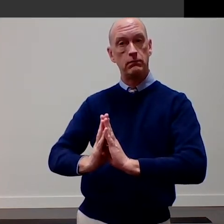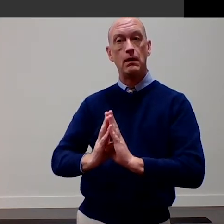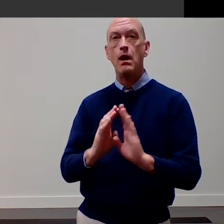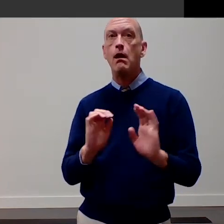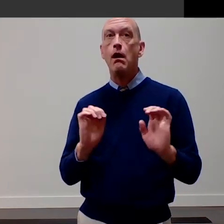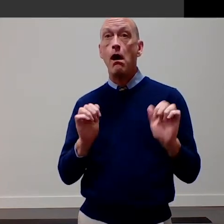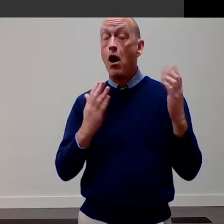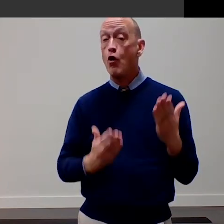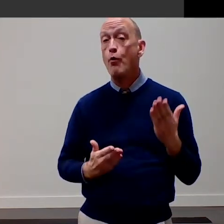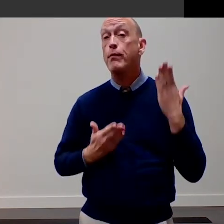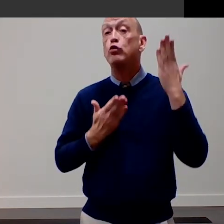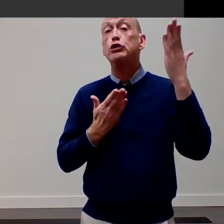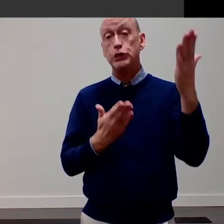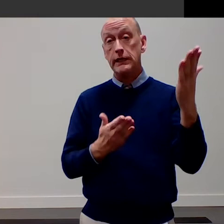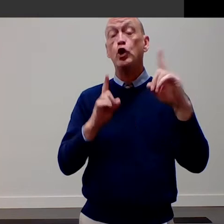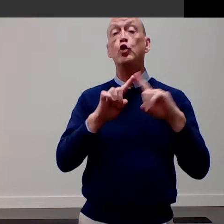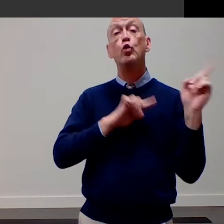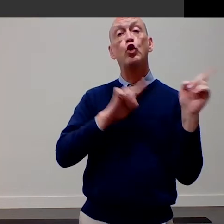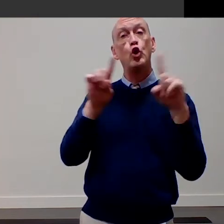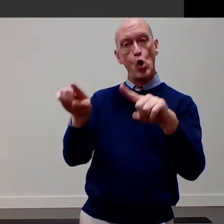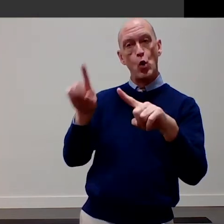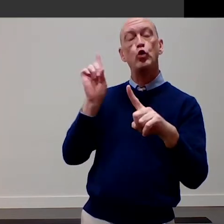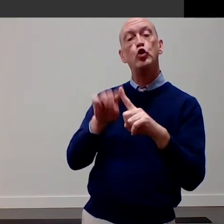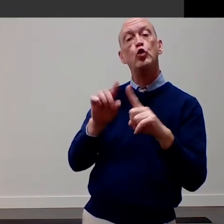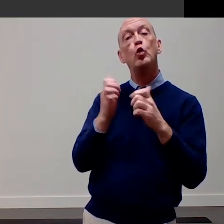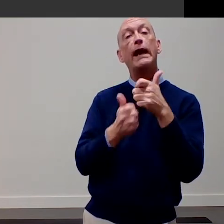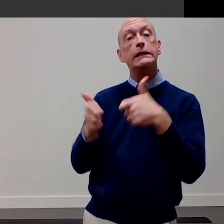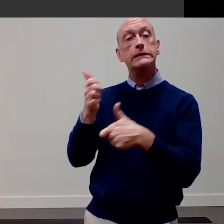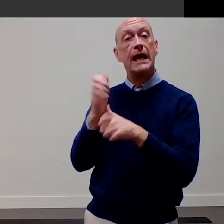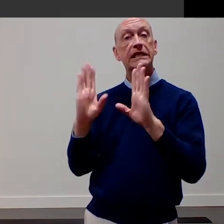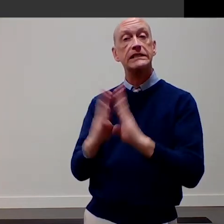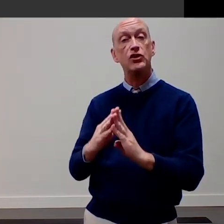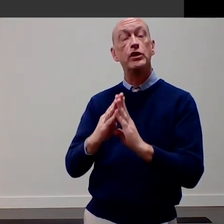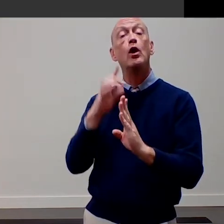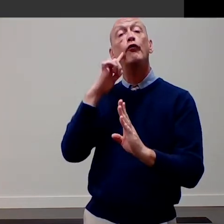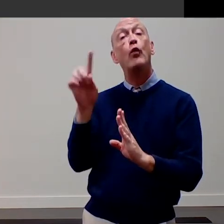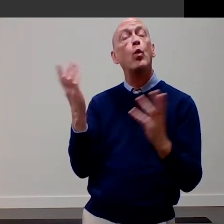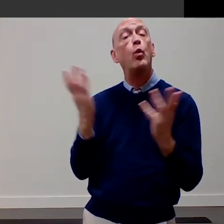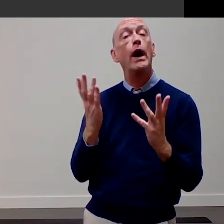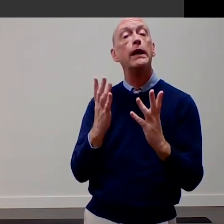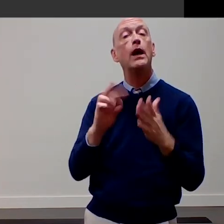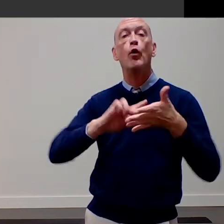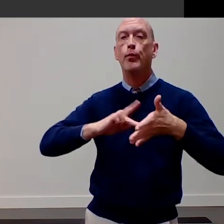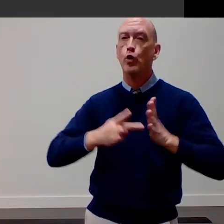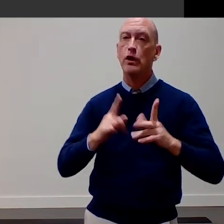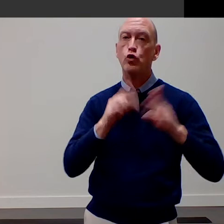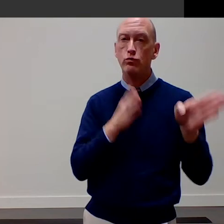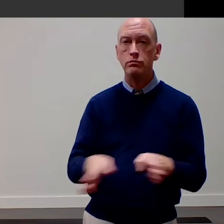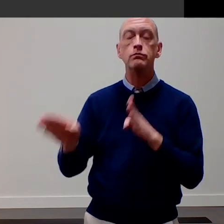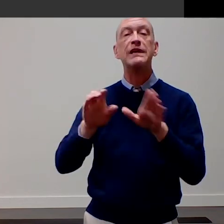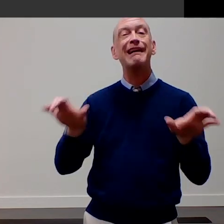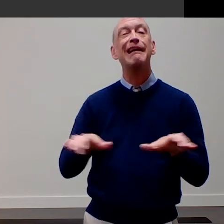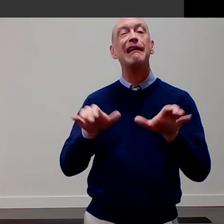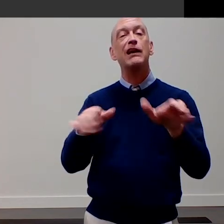Can I have a motion to go into executive session for the purpose of preparing for, conducting or